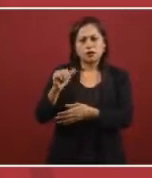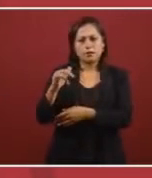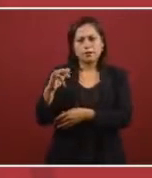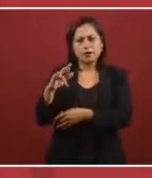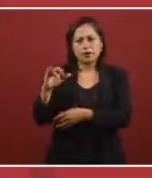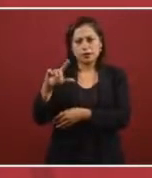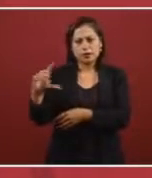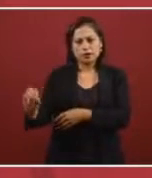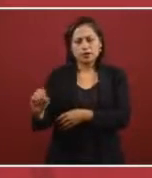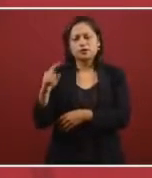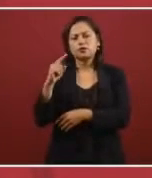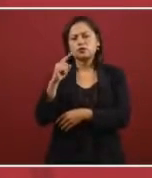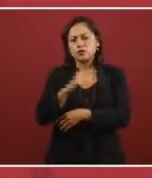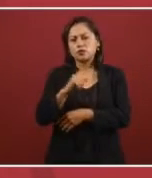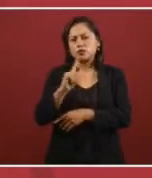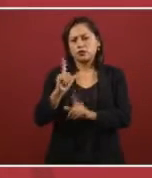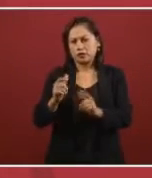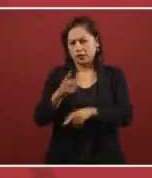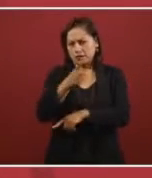Investigation is